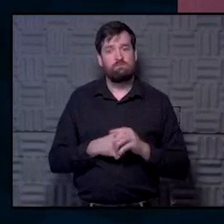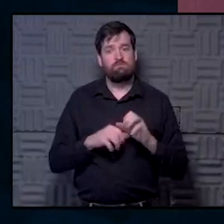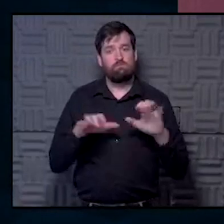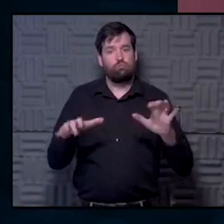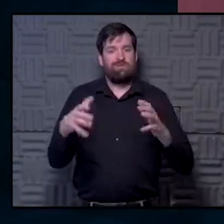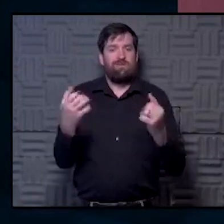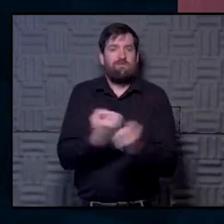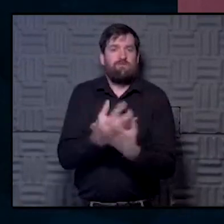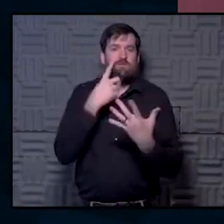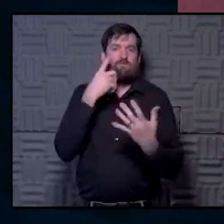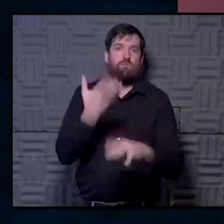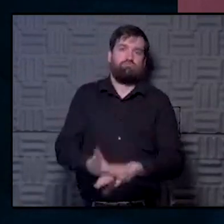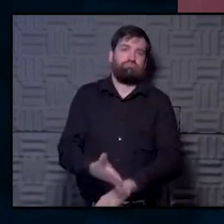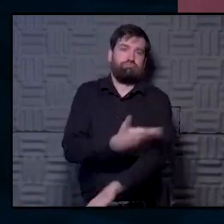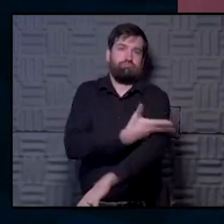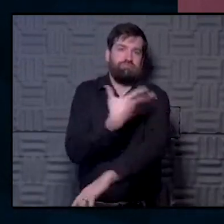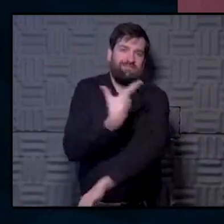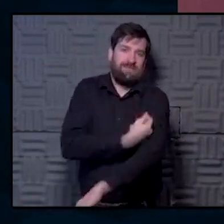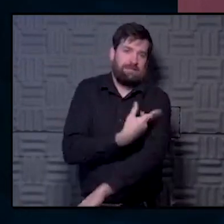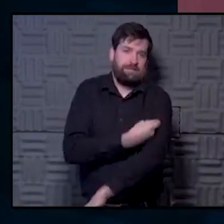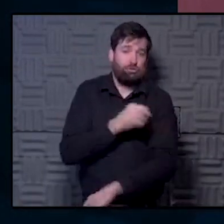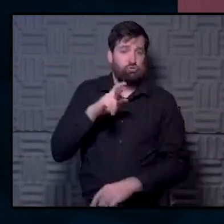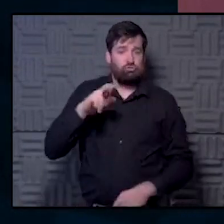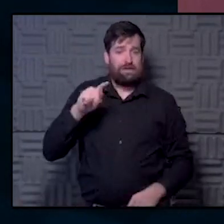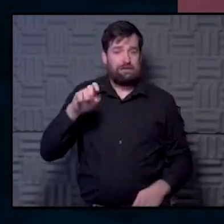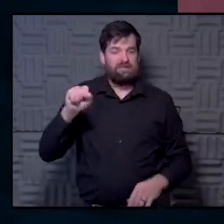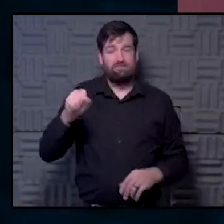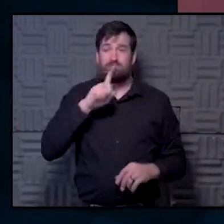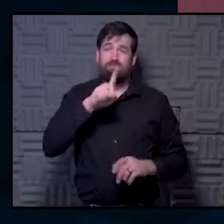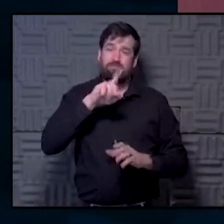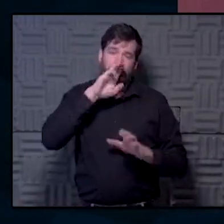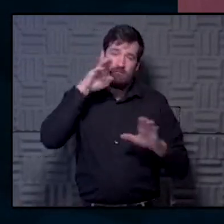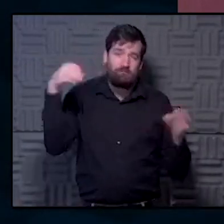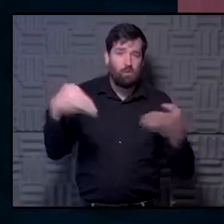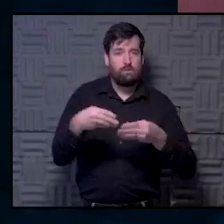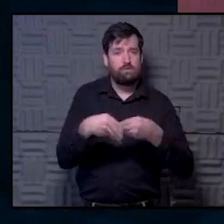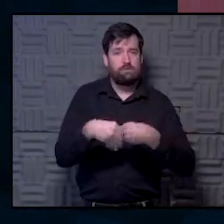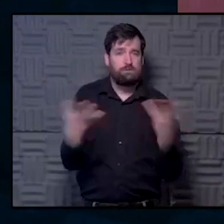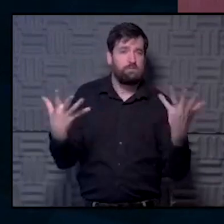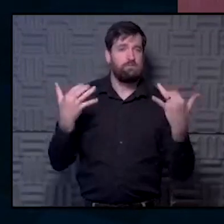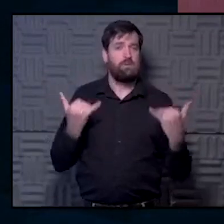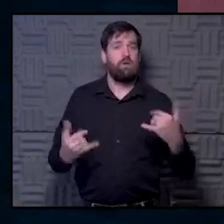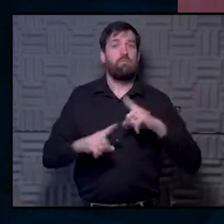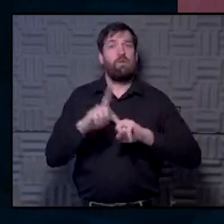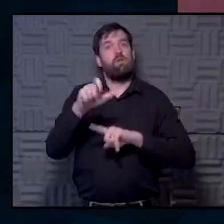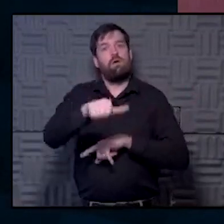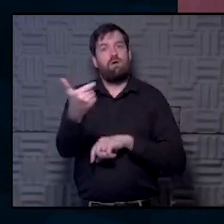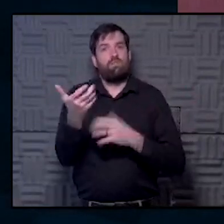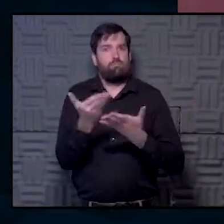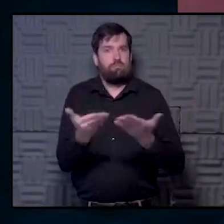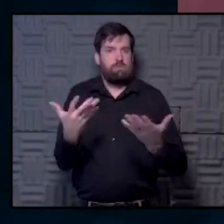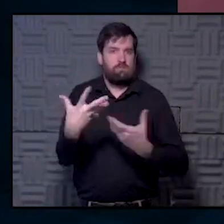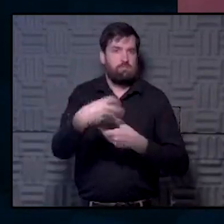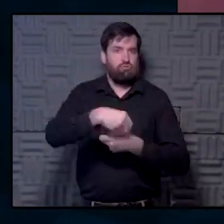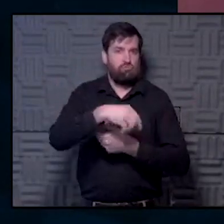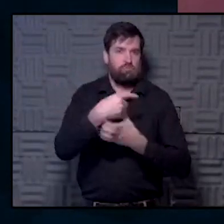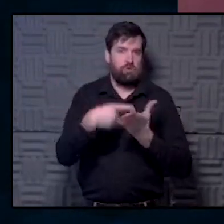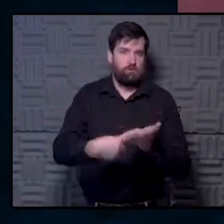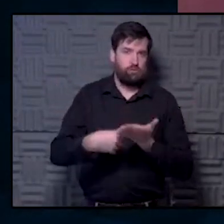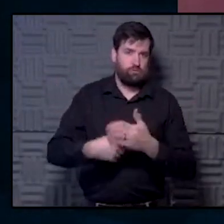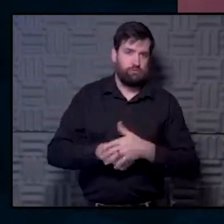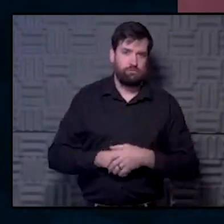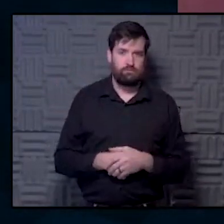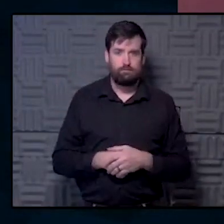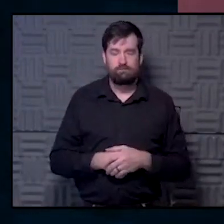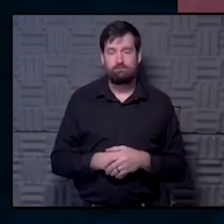improve vaccination rates, which I think is primarily focused on distribution now, but there are other variables, I'm sure, in that conversation.